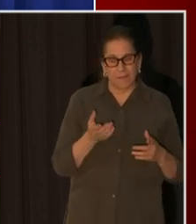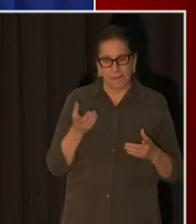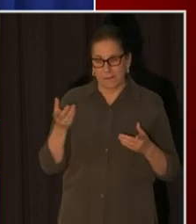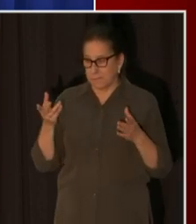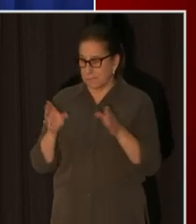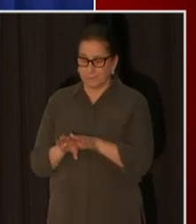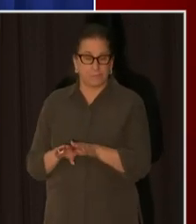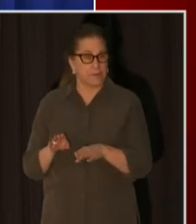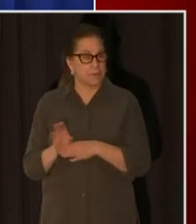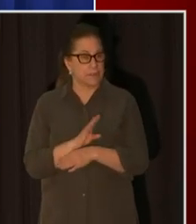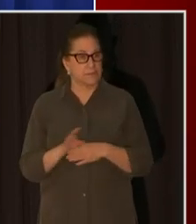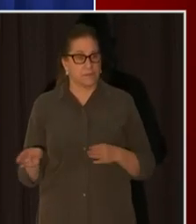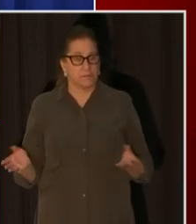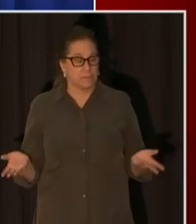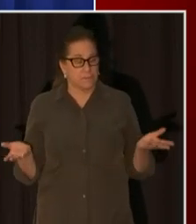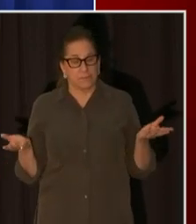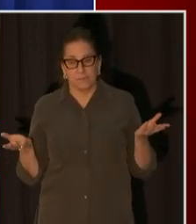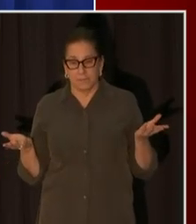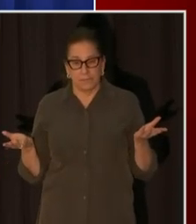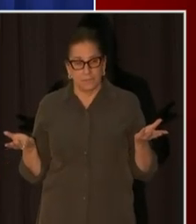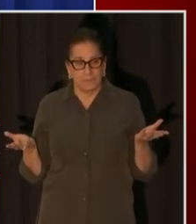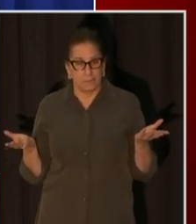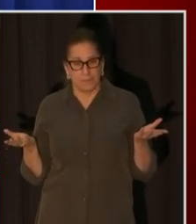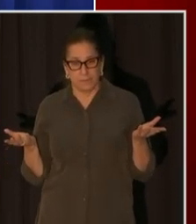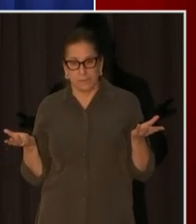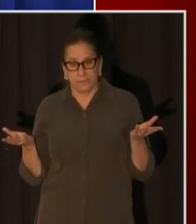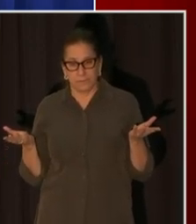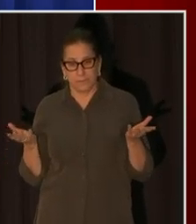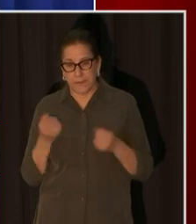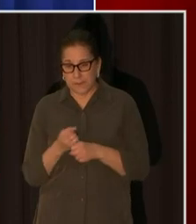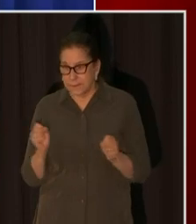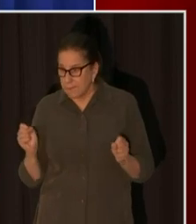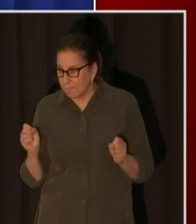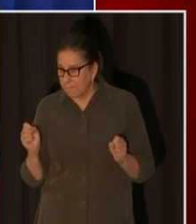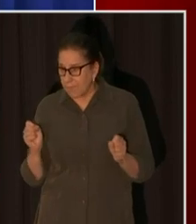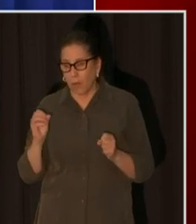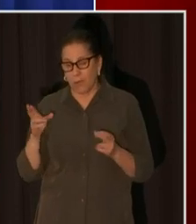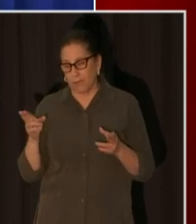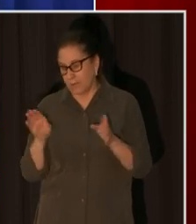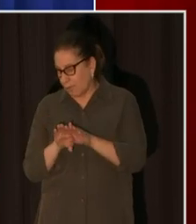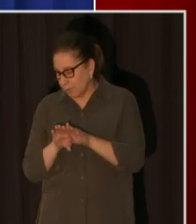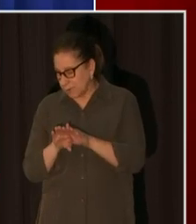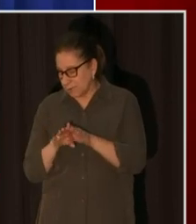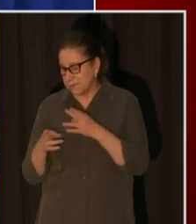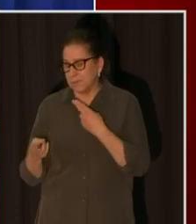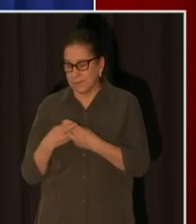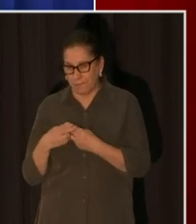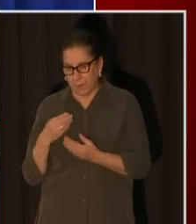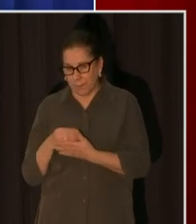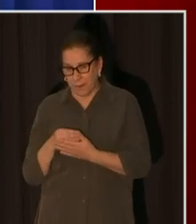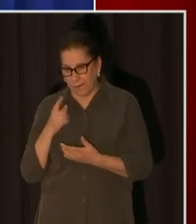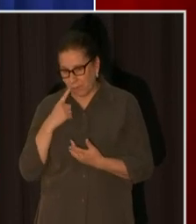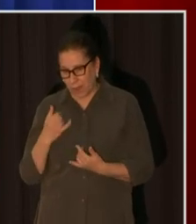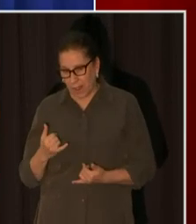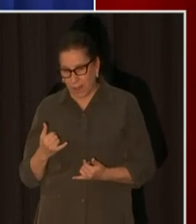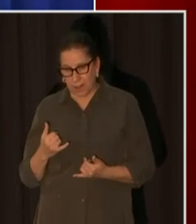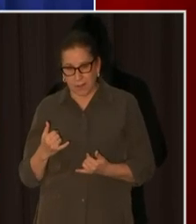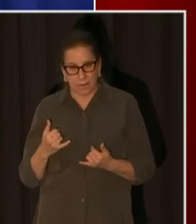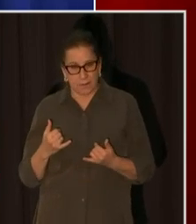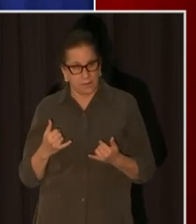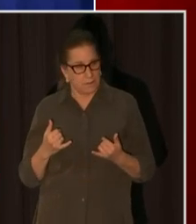and I have applied, submitted my application the first thing in March, and no response in